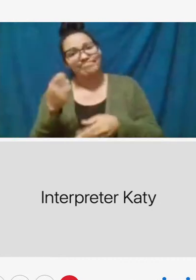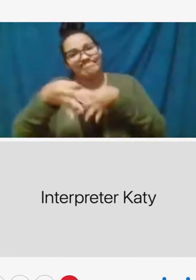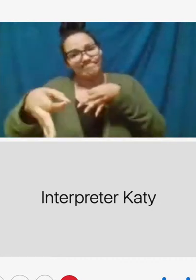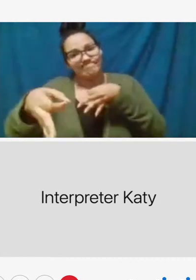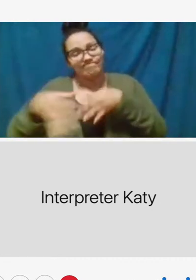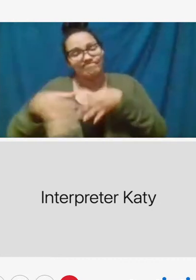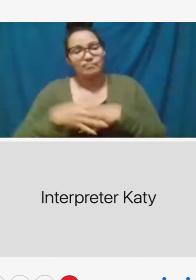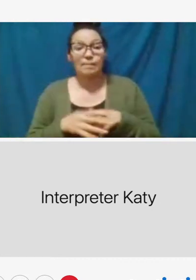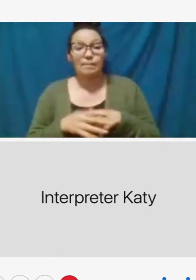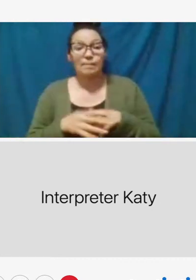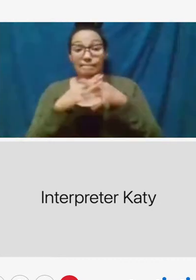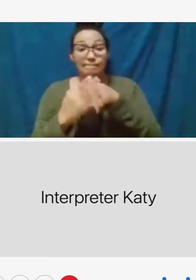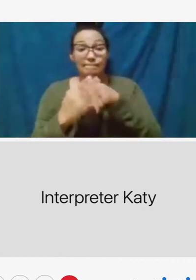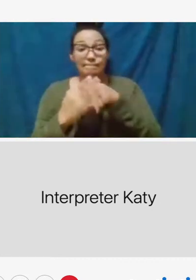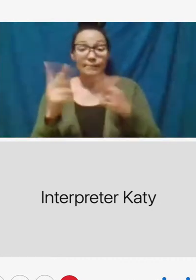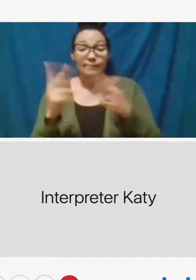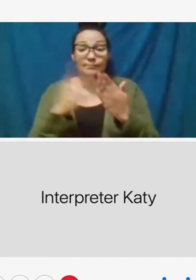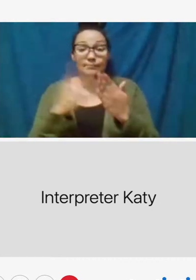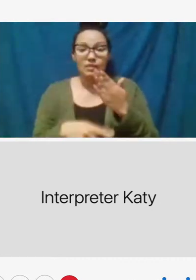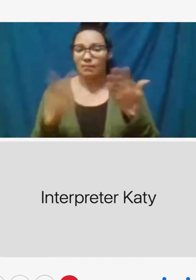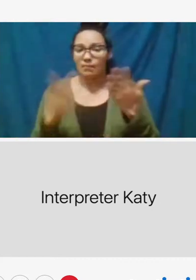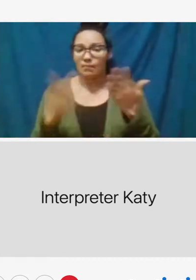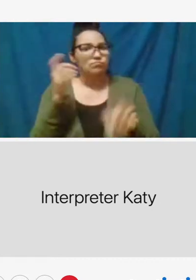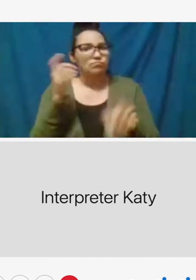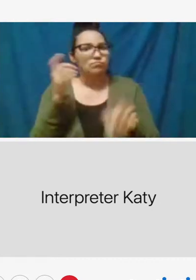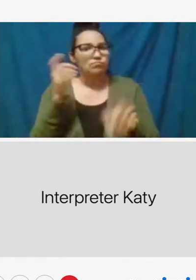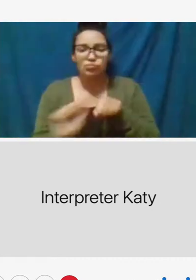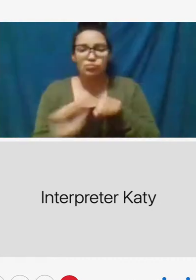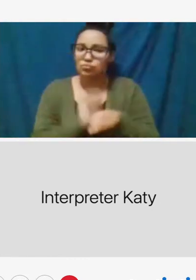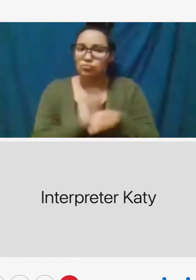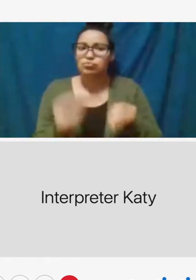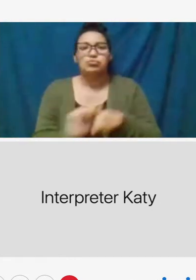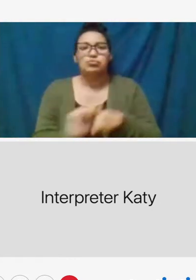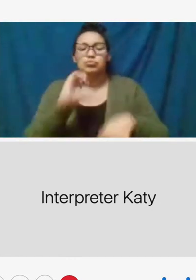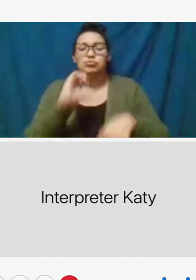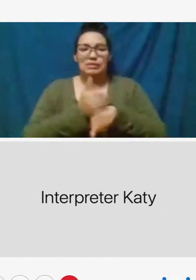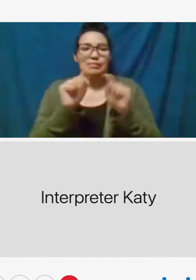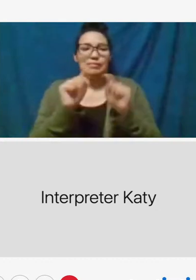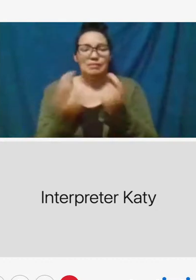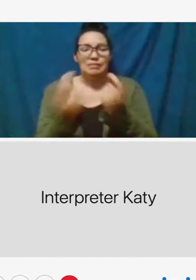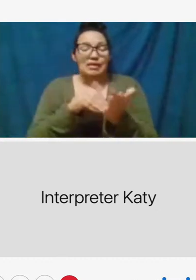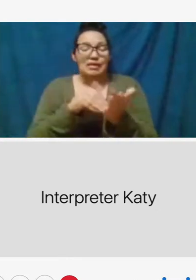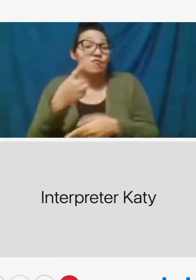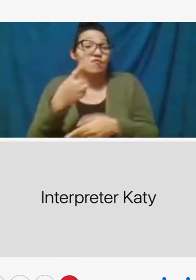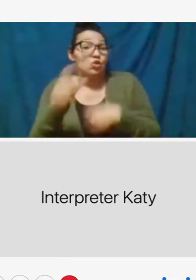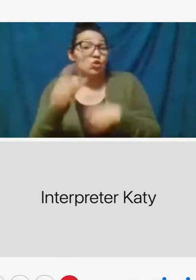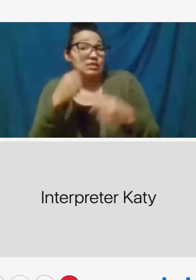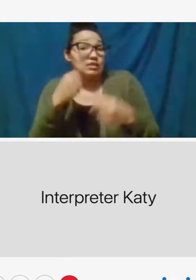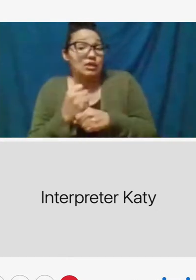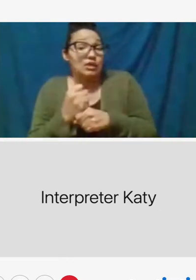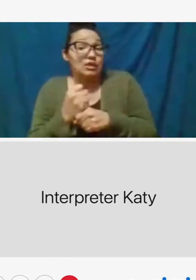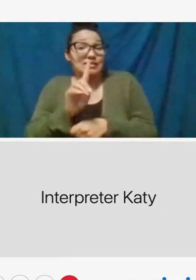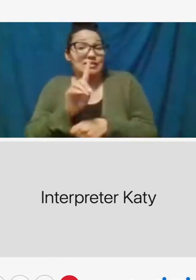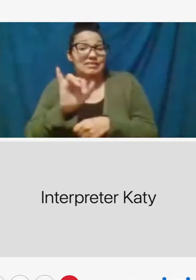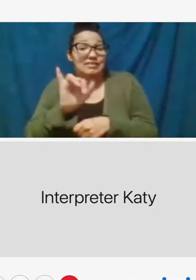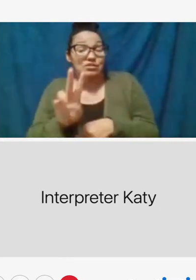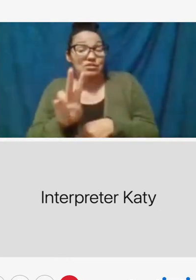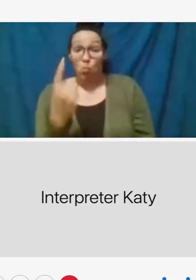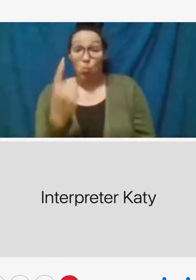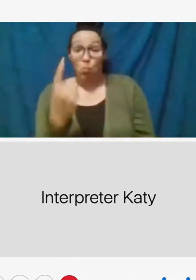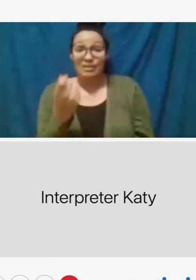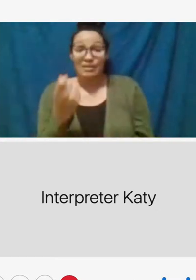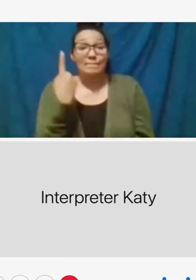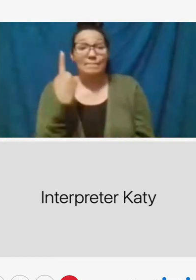working hard to rebuild its team not only is it their first year competing in in division one they also are training all